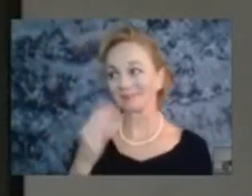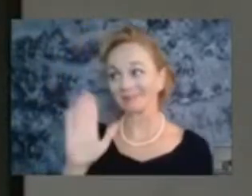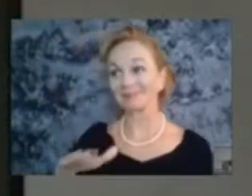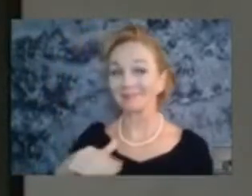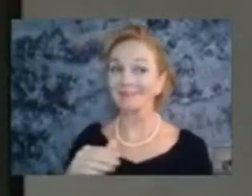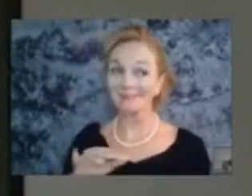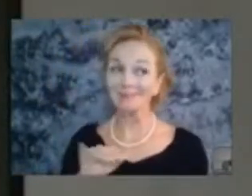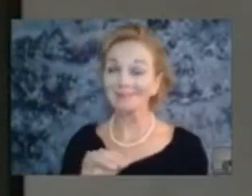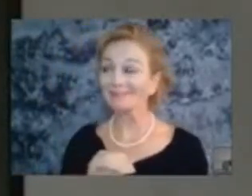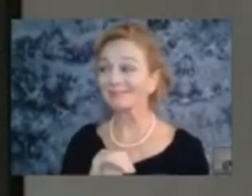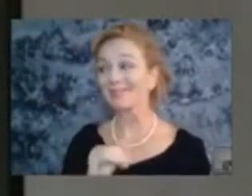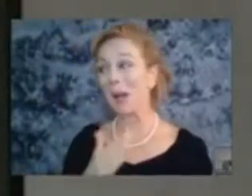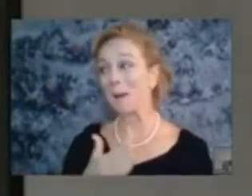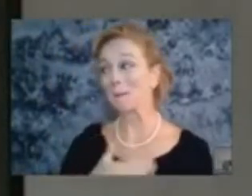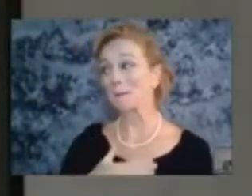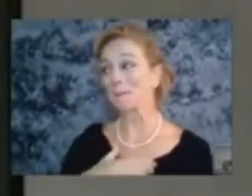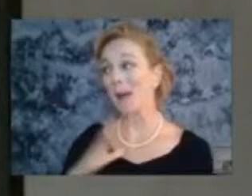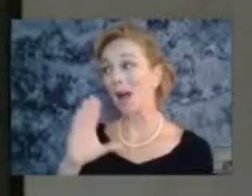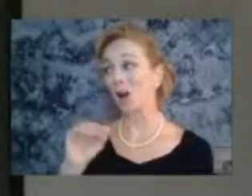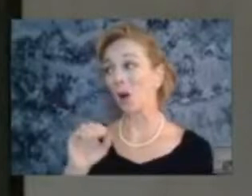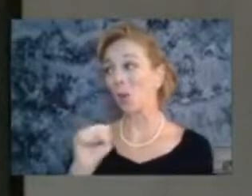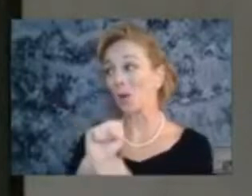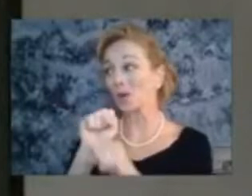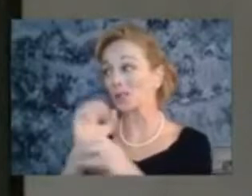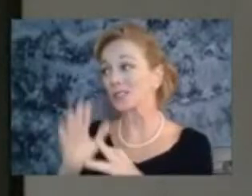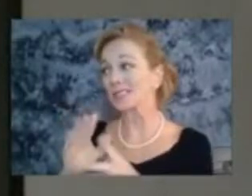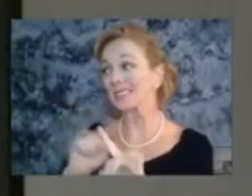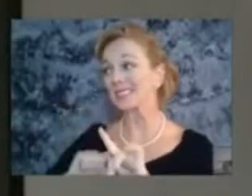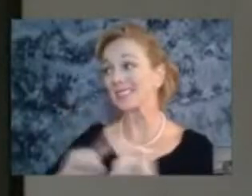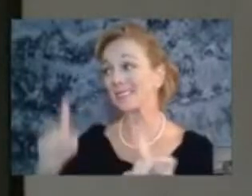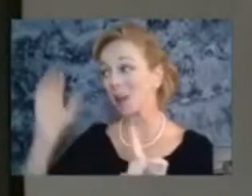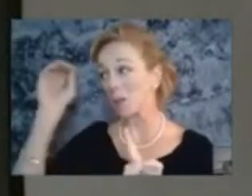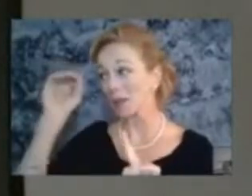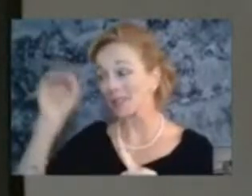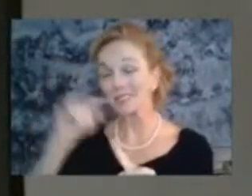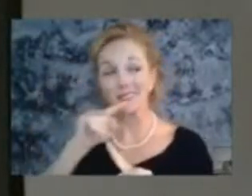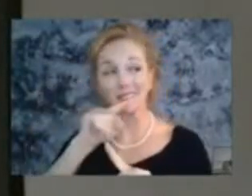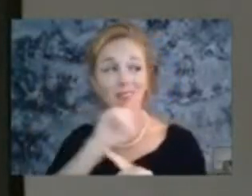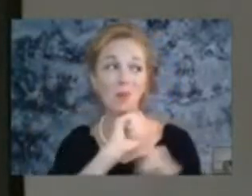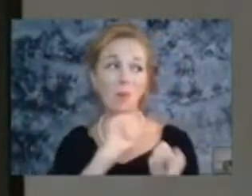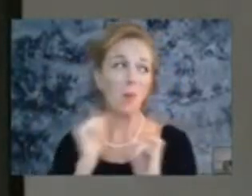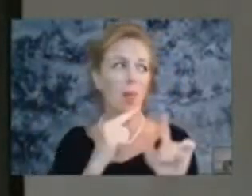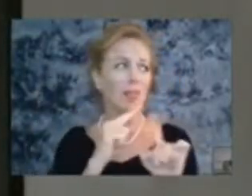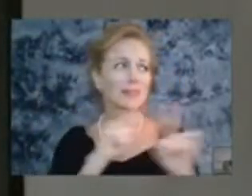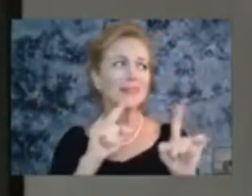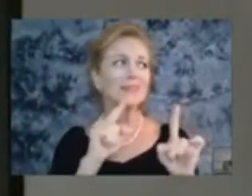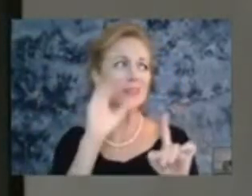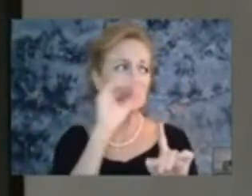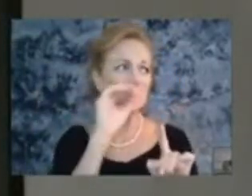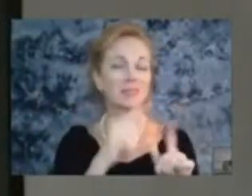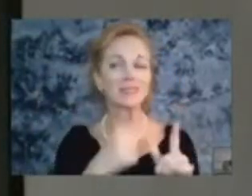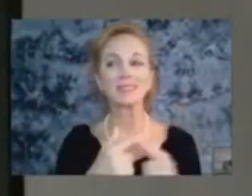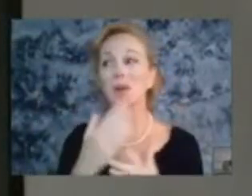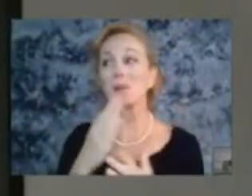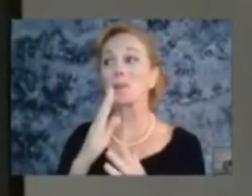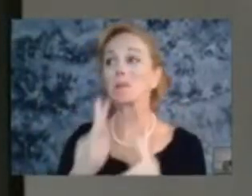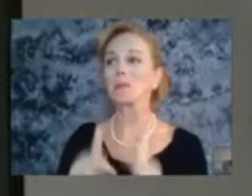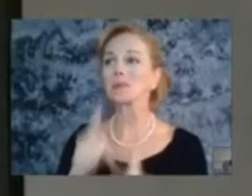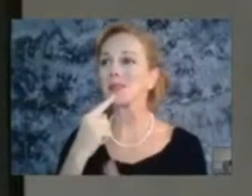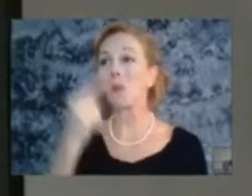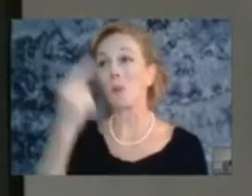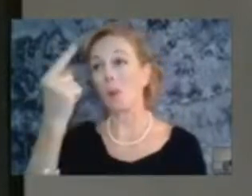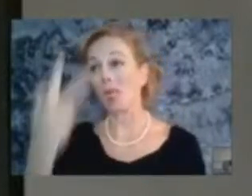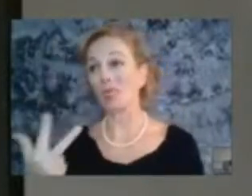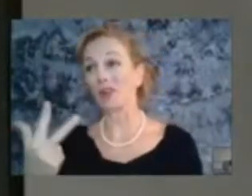differing opinions. And I think someone said earlier, a third of folks may like this, a third of folks may